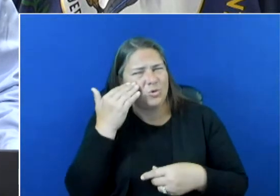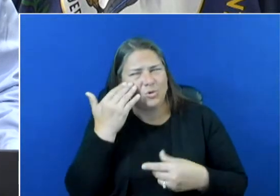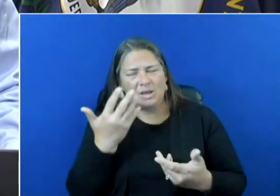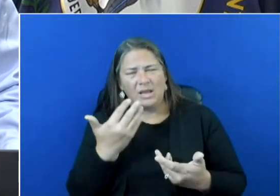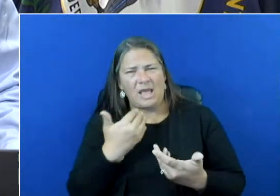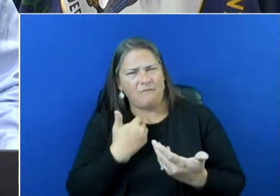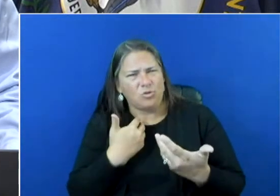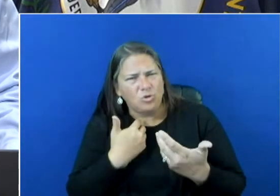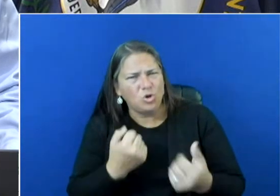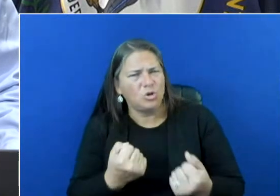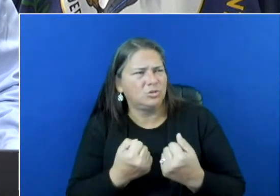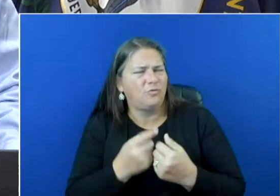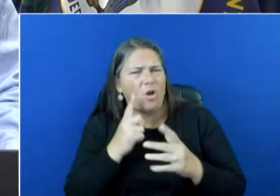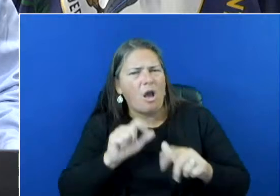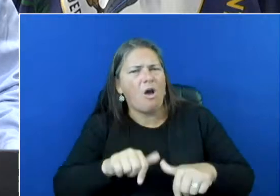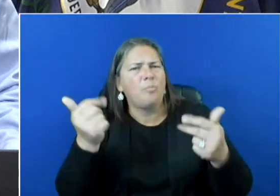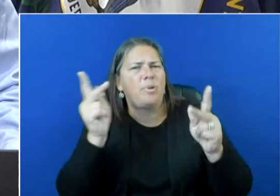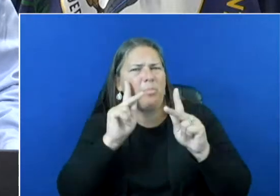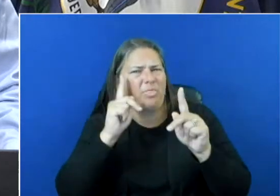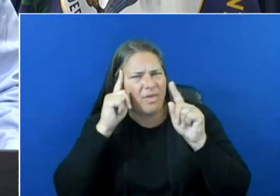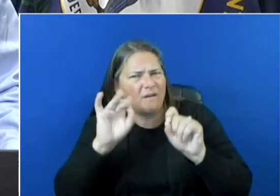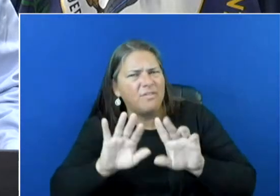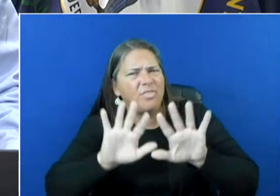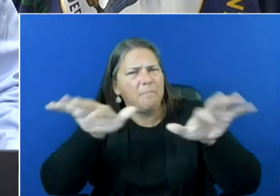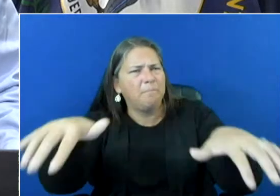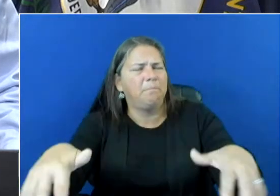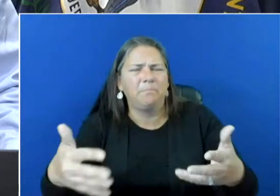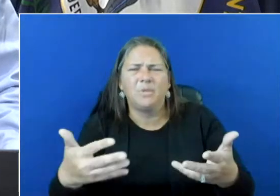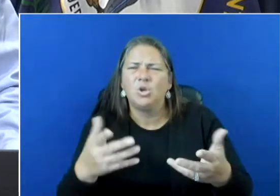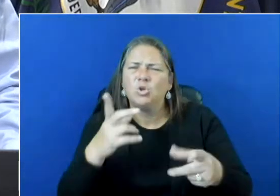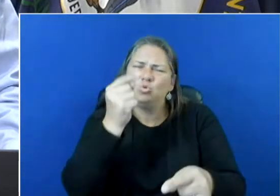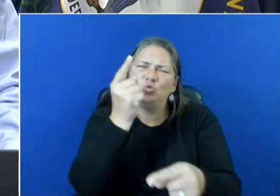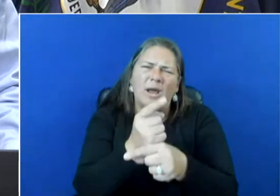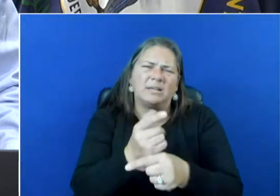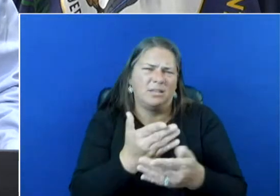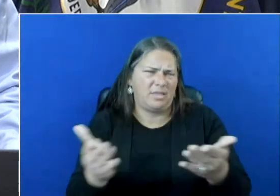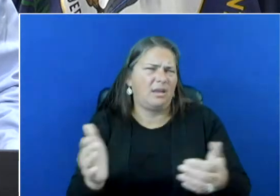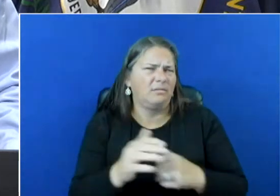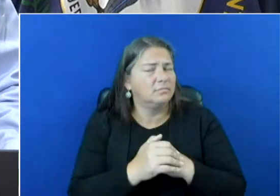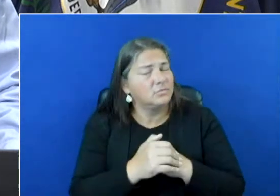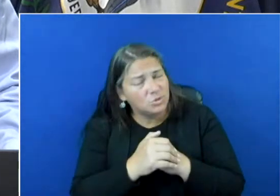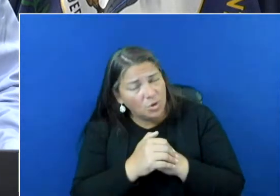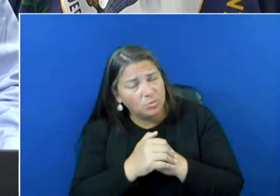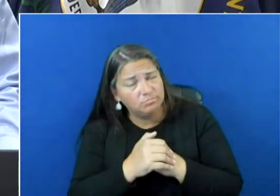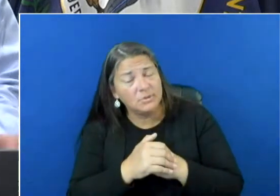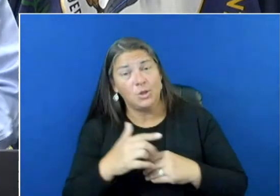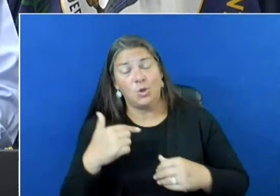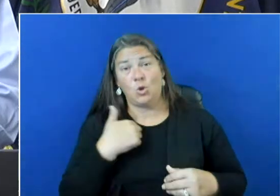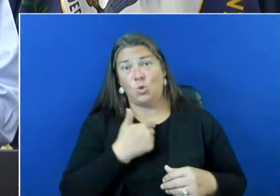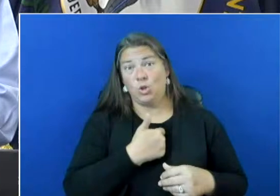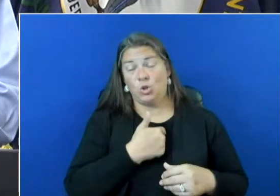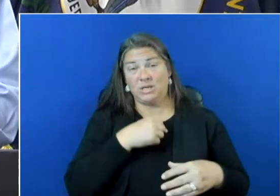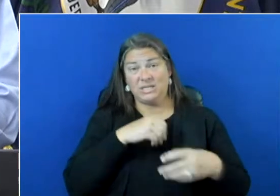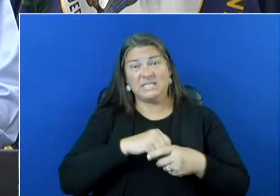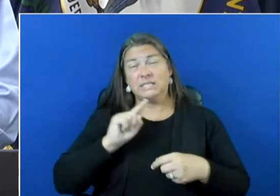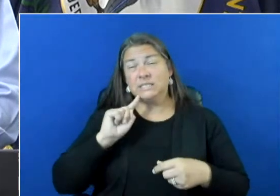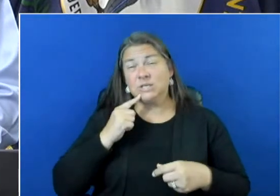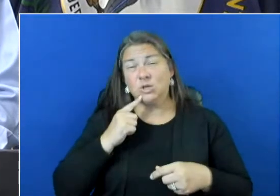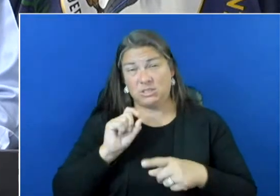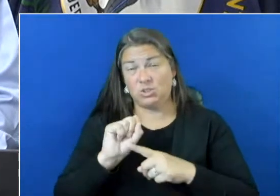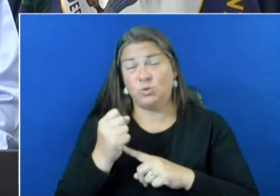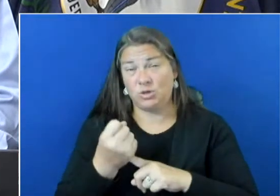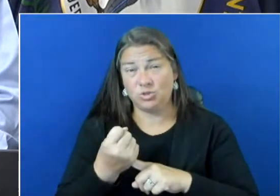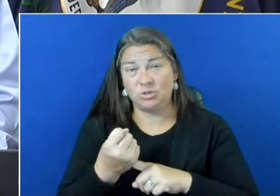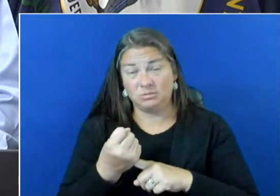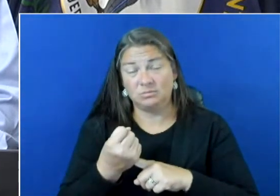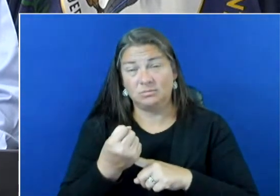to step up and to do the right thing. So folks, we are in a serious situation. I